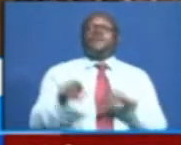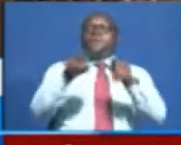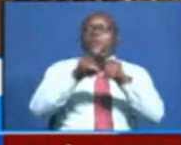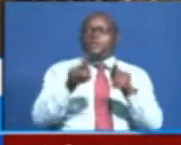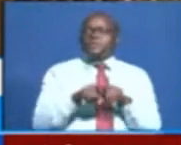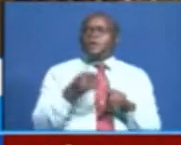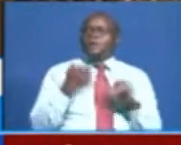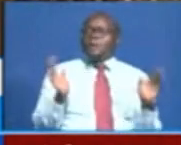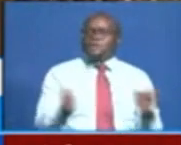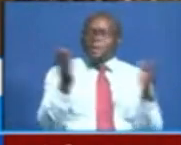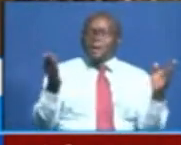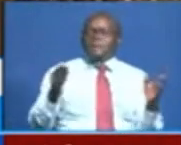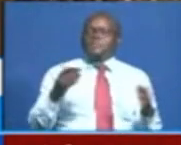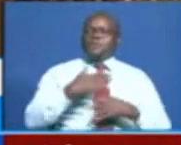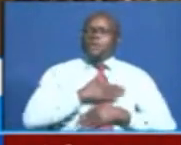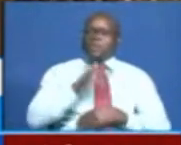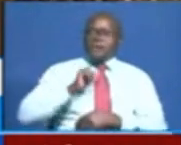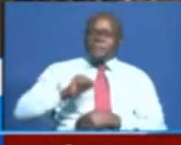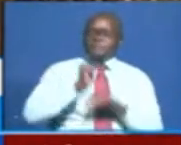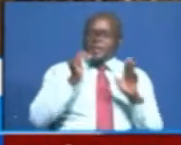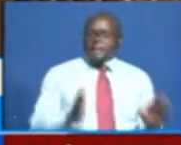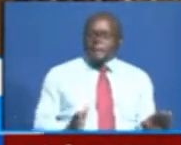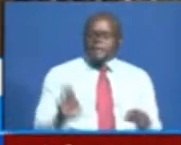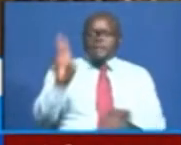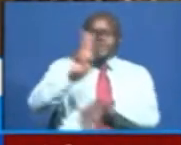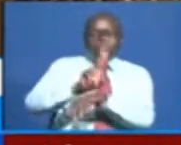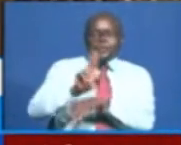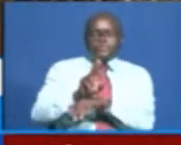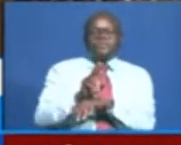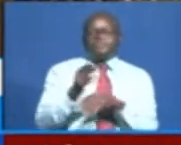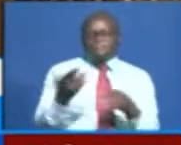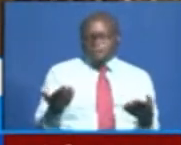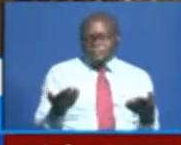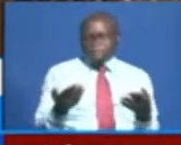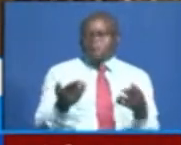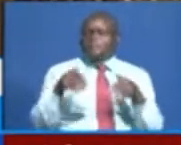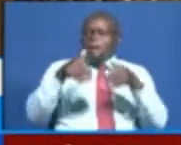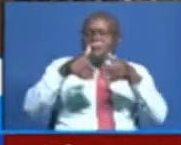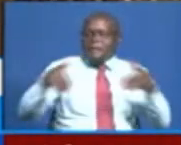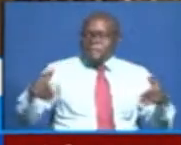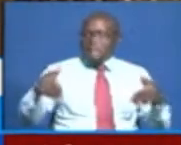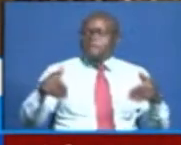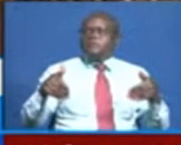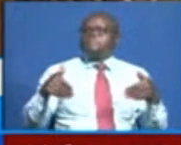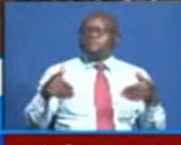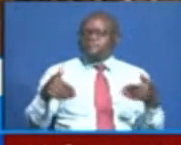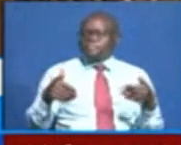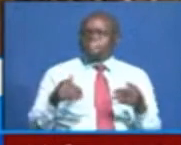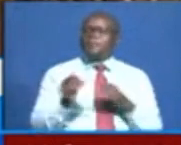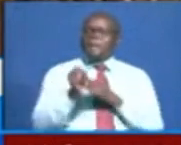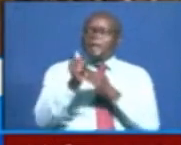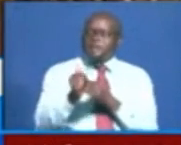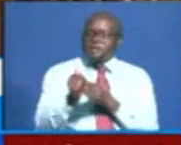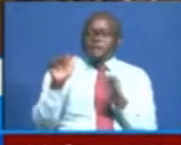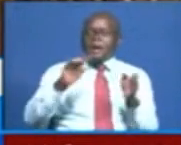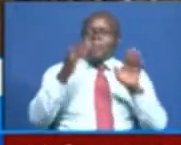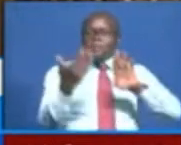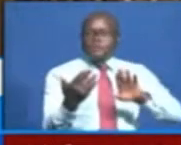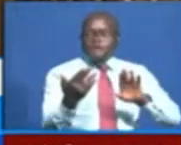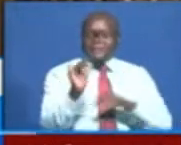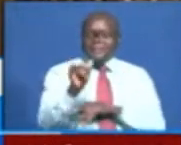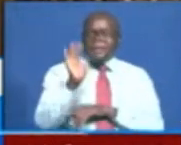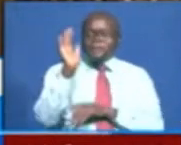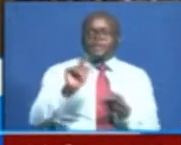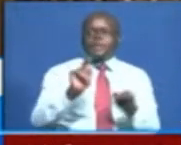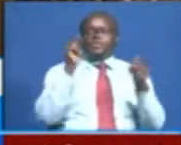urge honorable senators to adopt and nurture bipartisan and collegiate leadership approaches that will